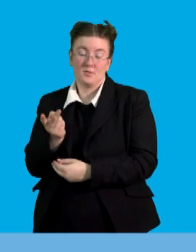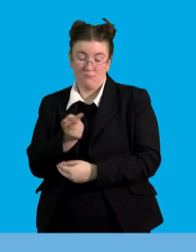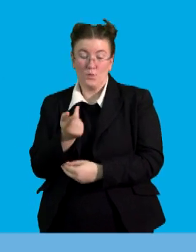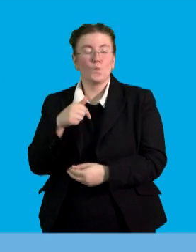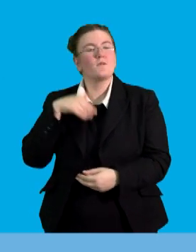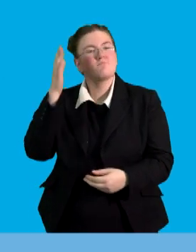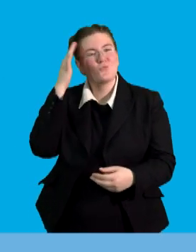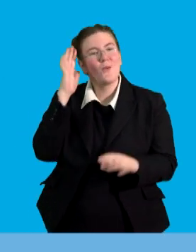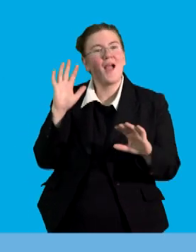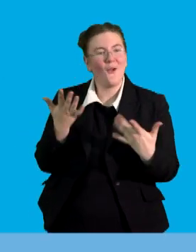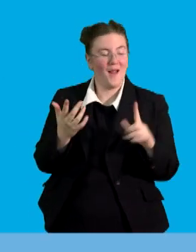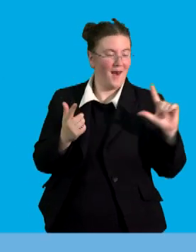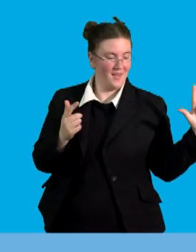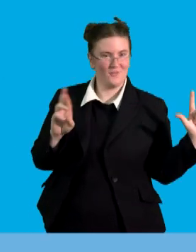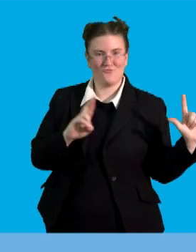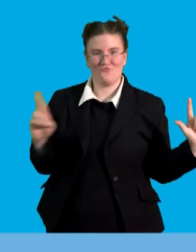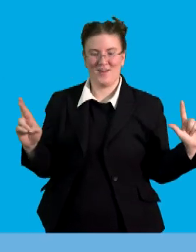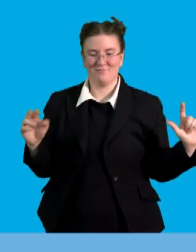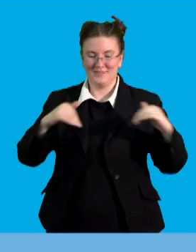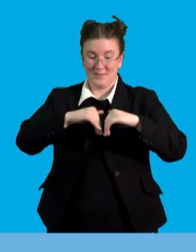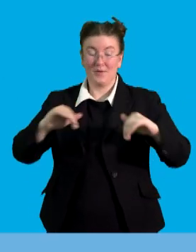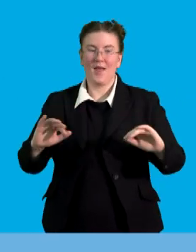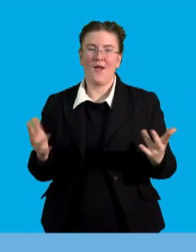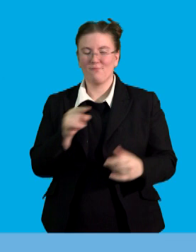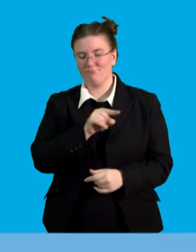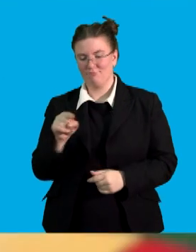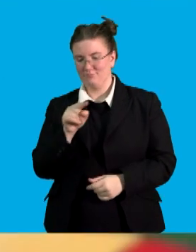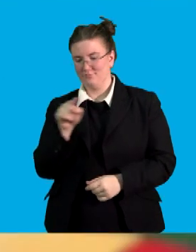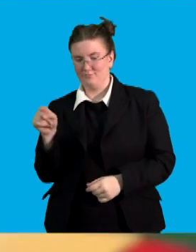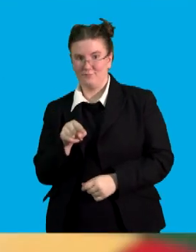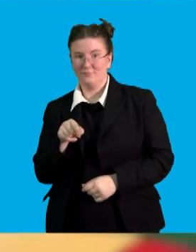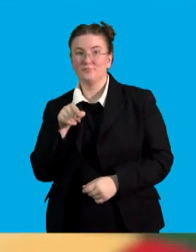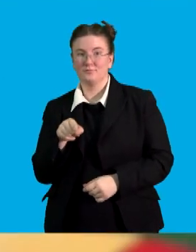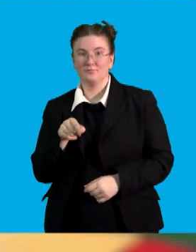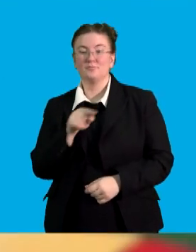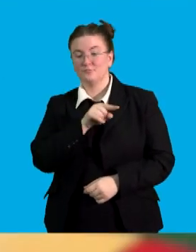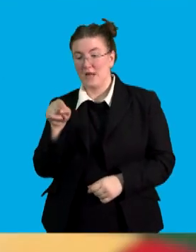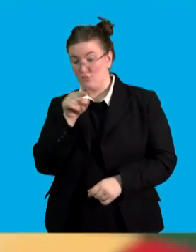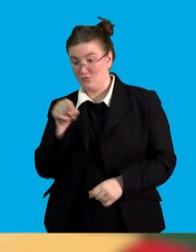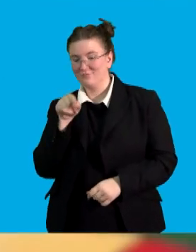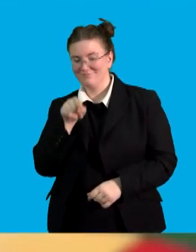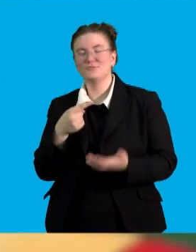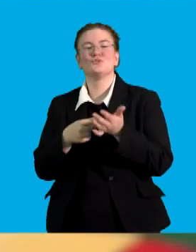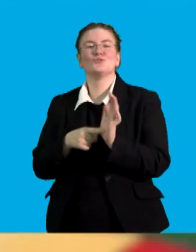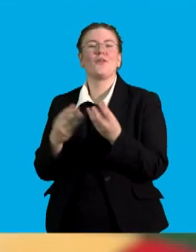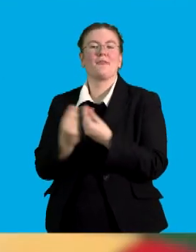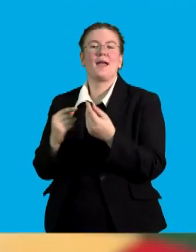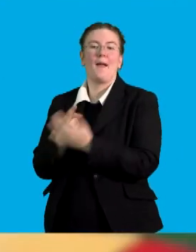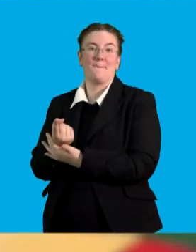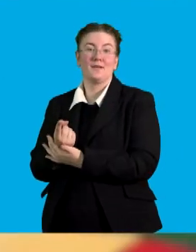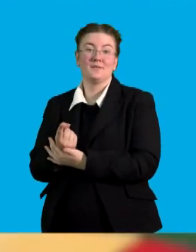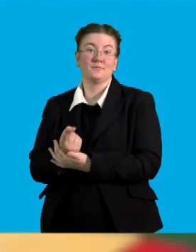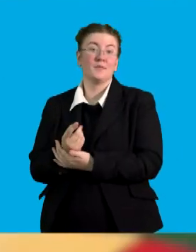and those two sides are separated by an arrow, which is our react to form sign. Now, on the reactant side, we can have more than